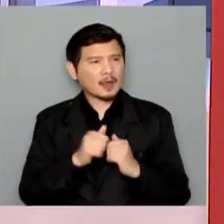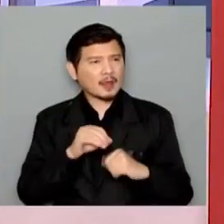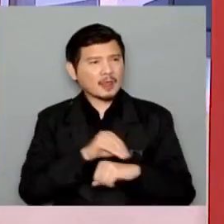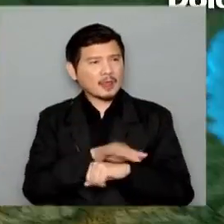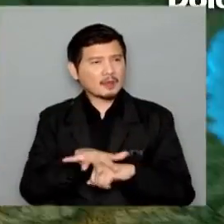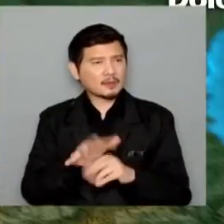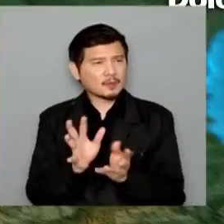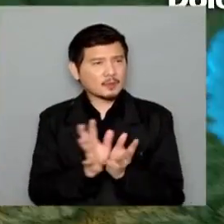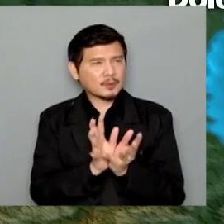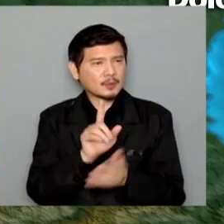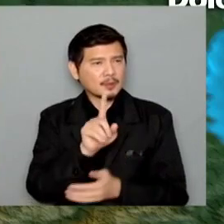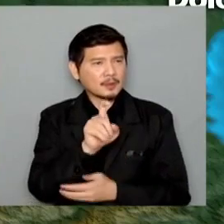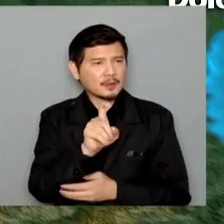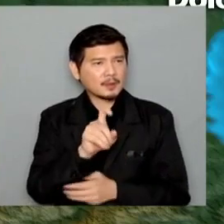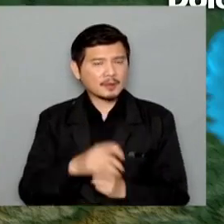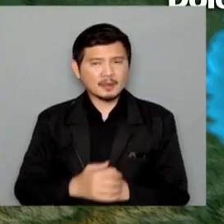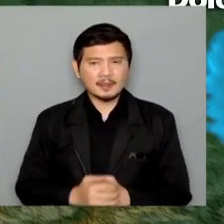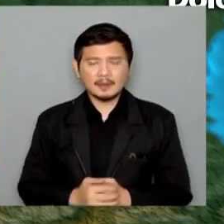Based on the initial